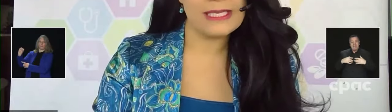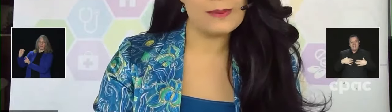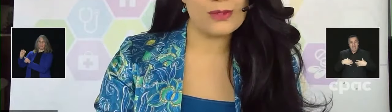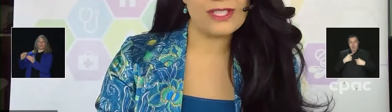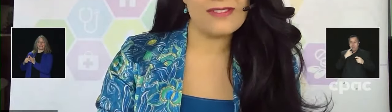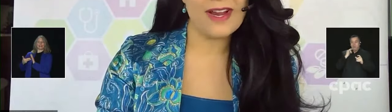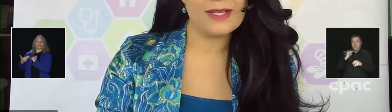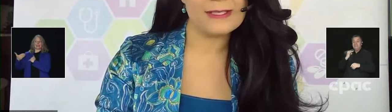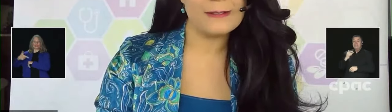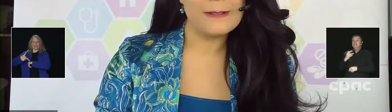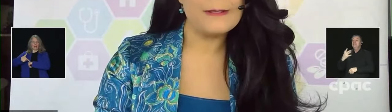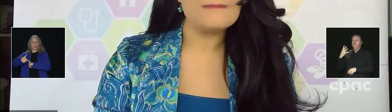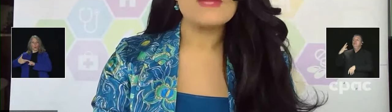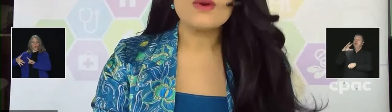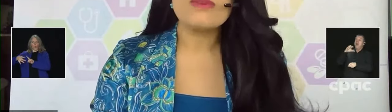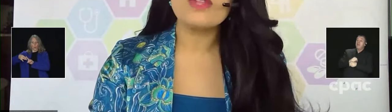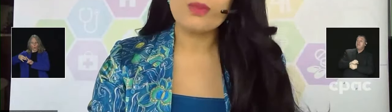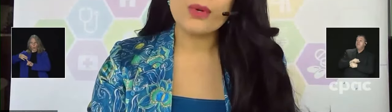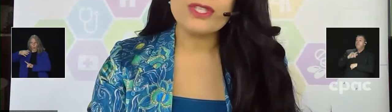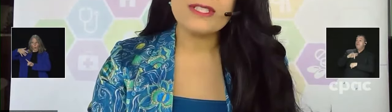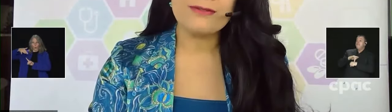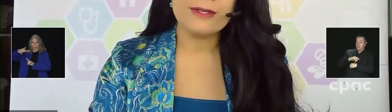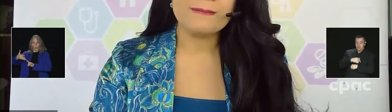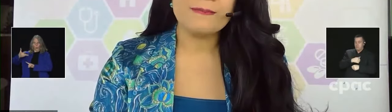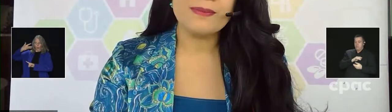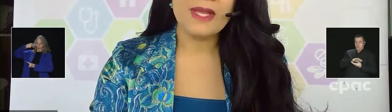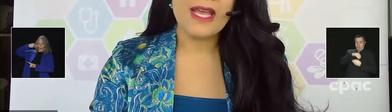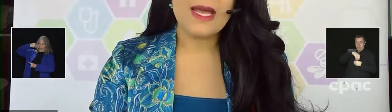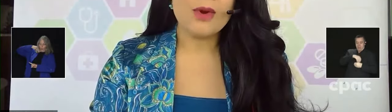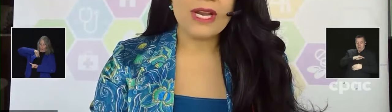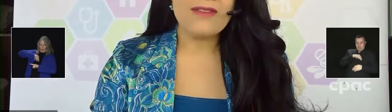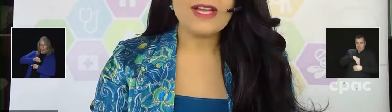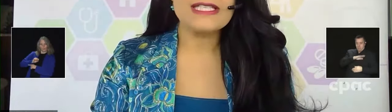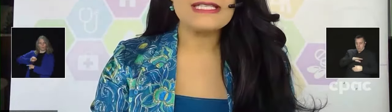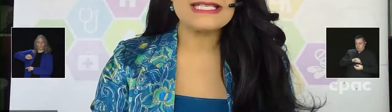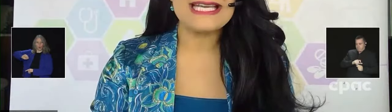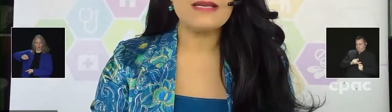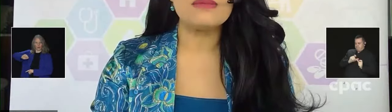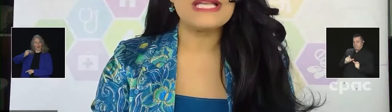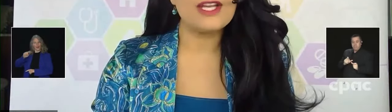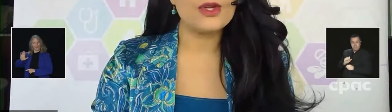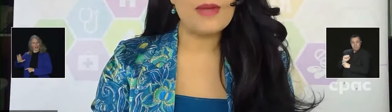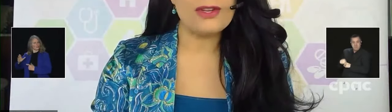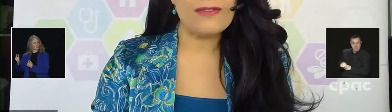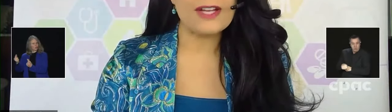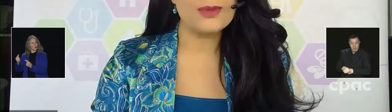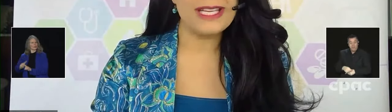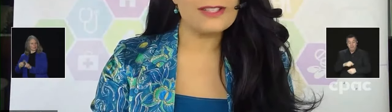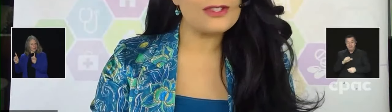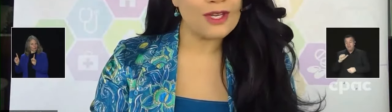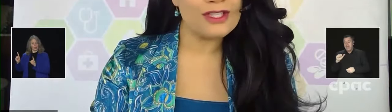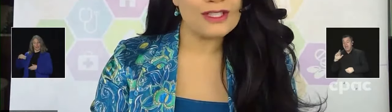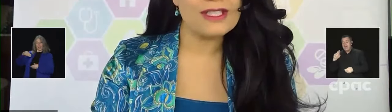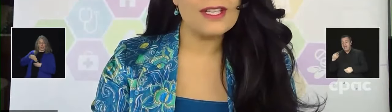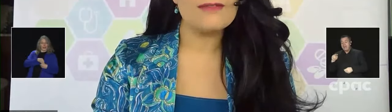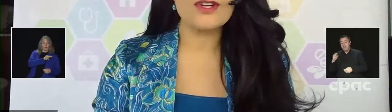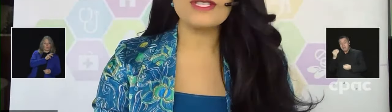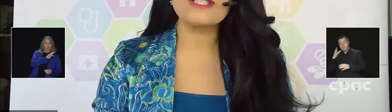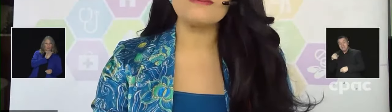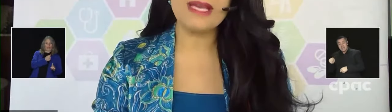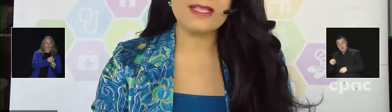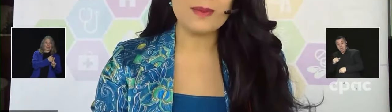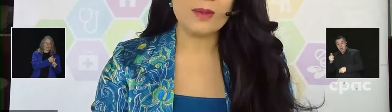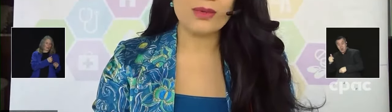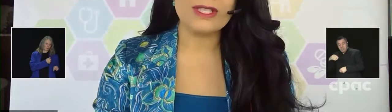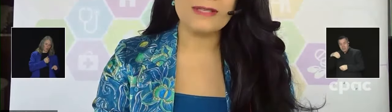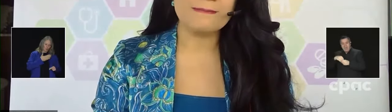is exposed to the virus. However, the approach is different. mRNA vaccines contain molecular manufacturing instructions for our